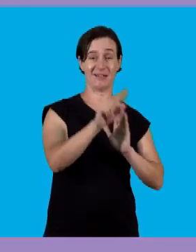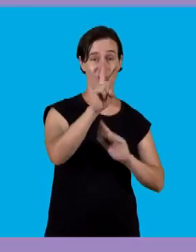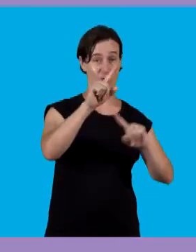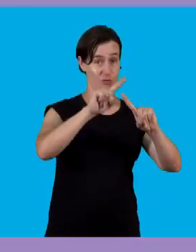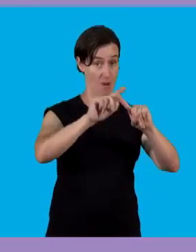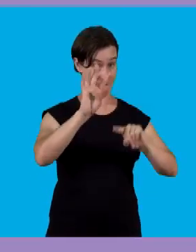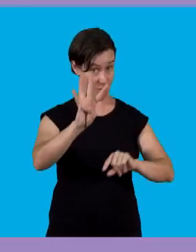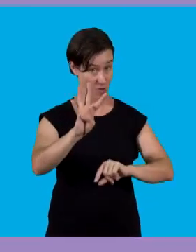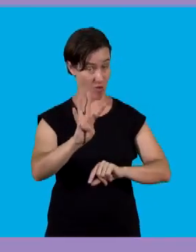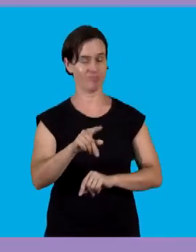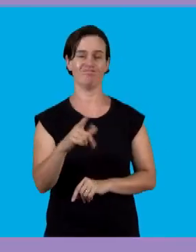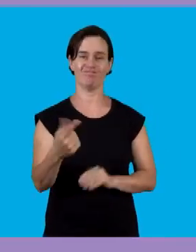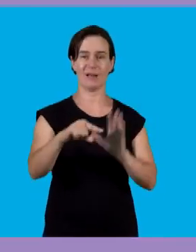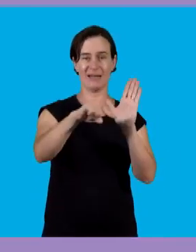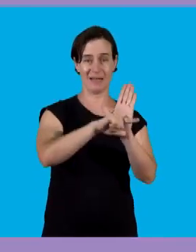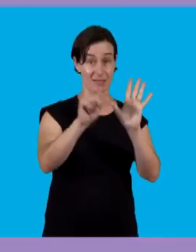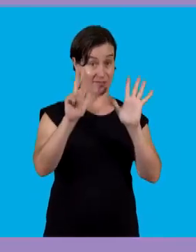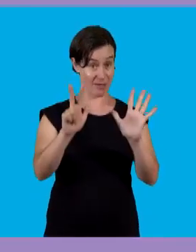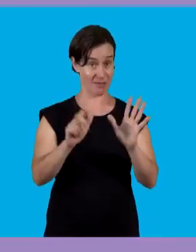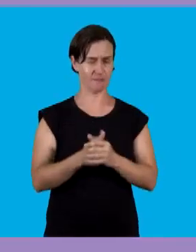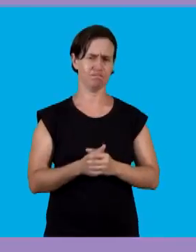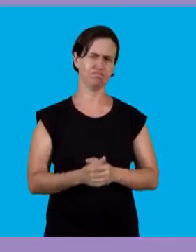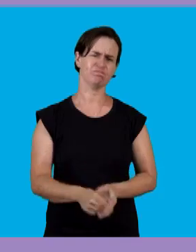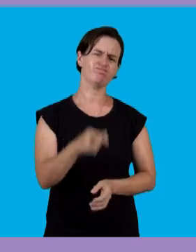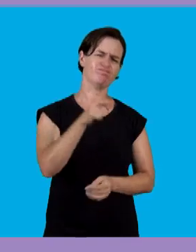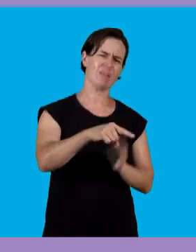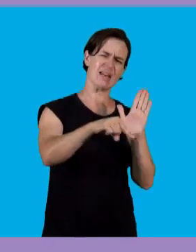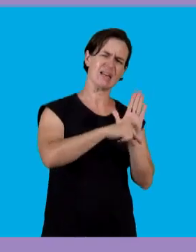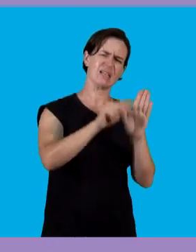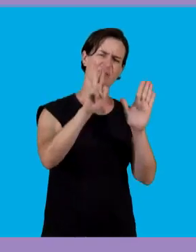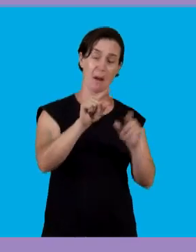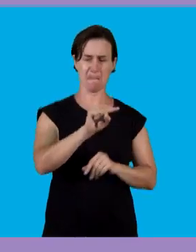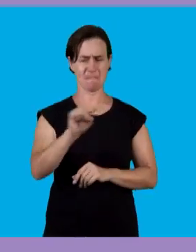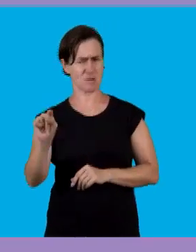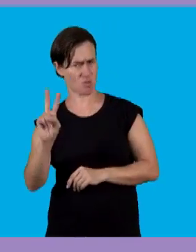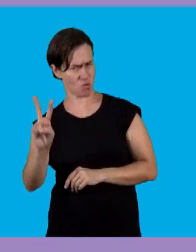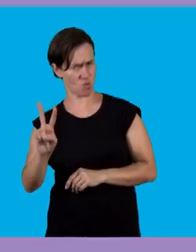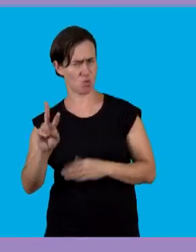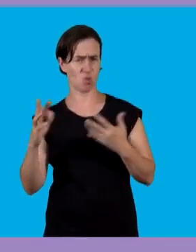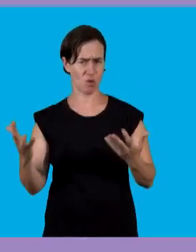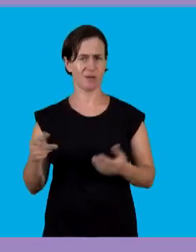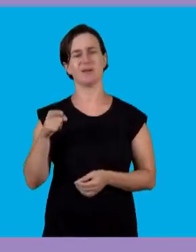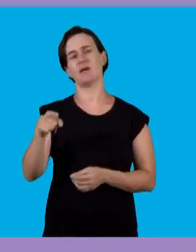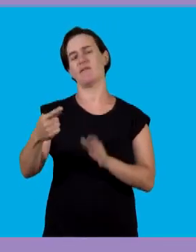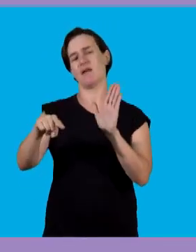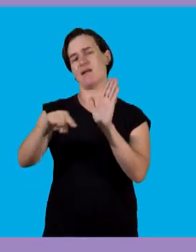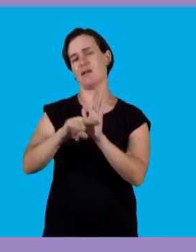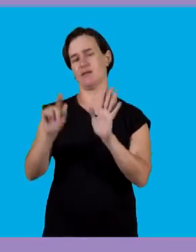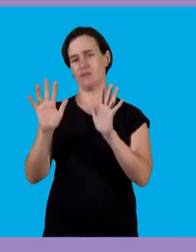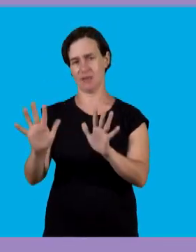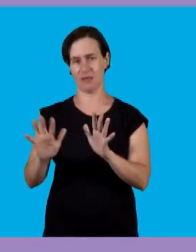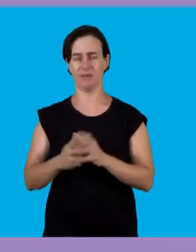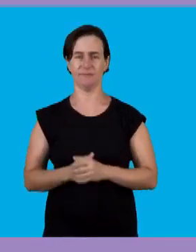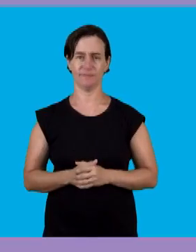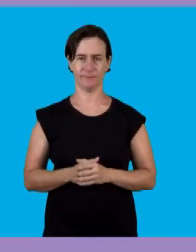-2 multiplied by a 4 is a -8. Then from that -8, we are going to subtract 2. That is going to give us an answer of